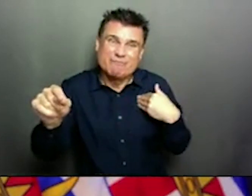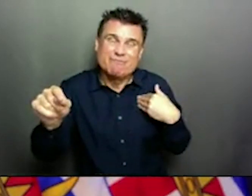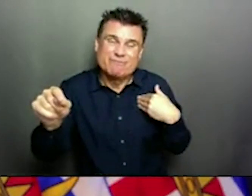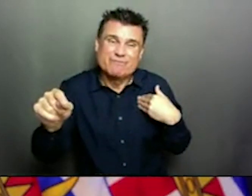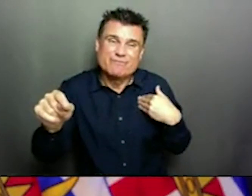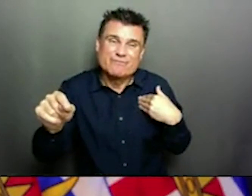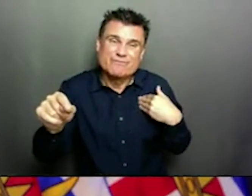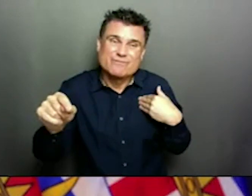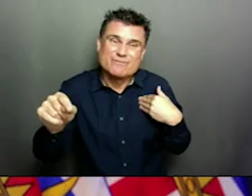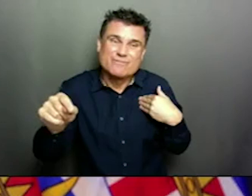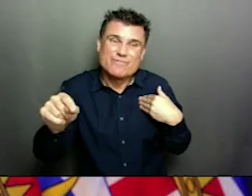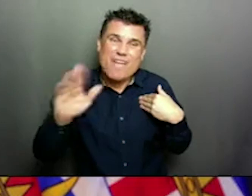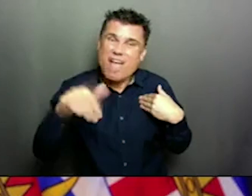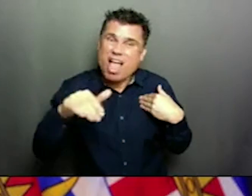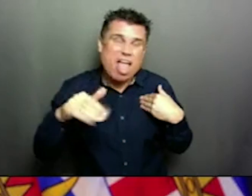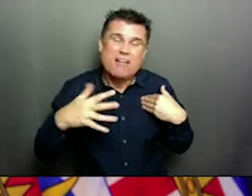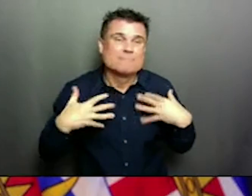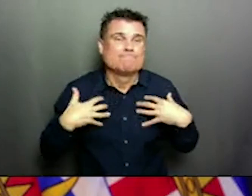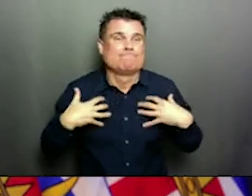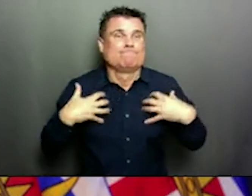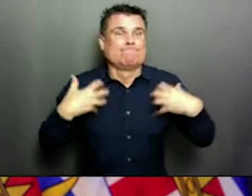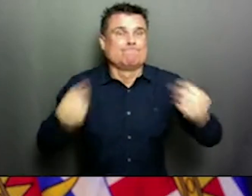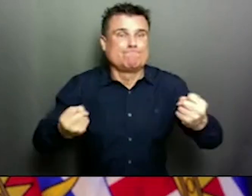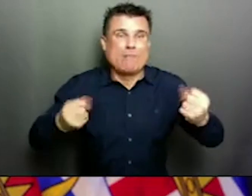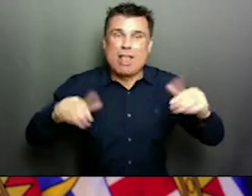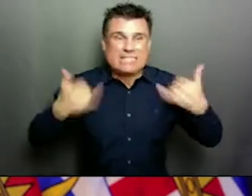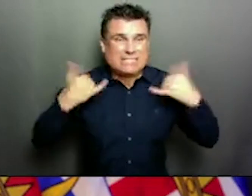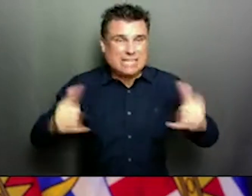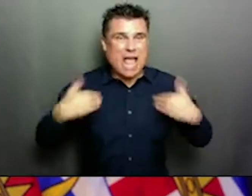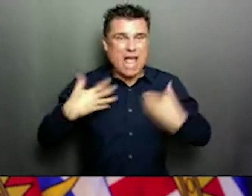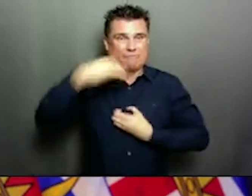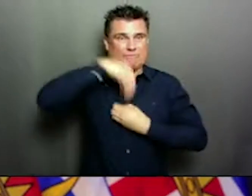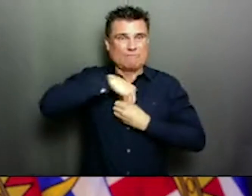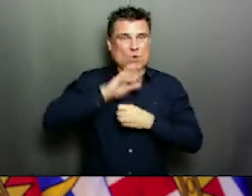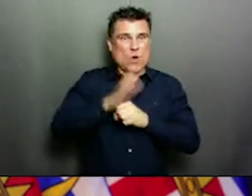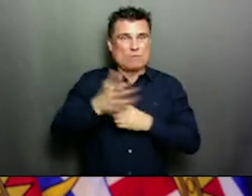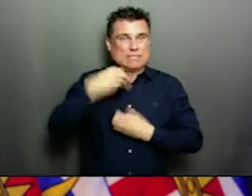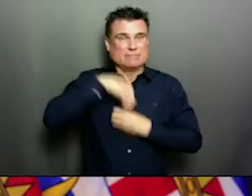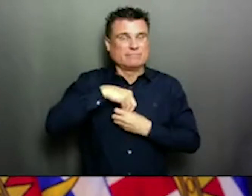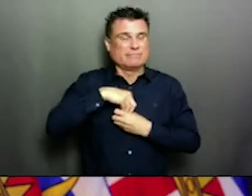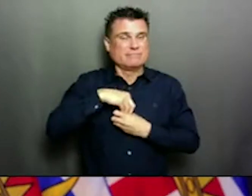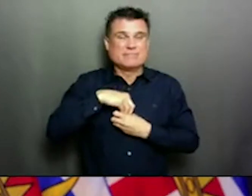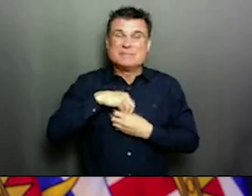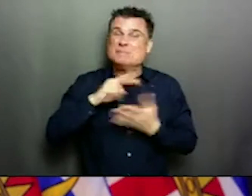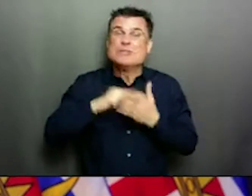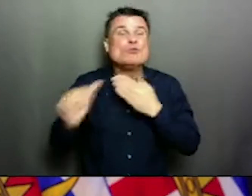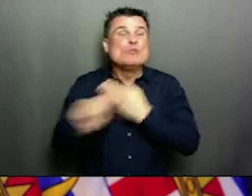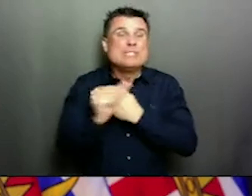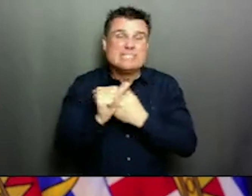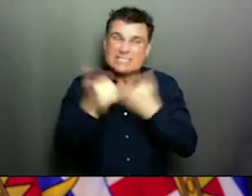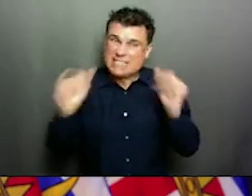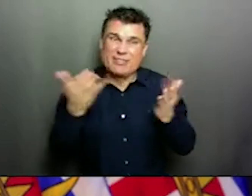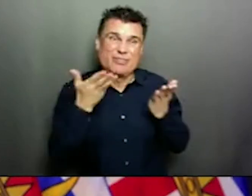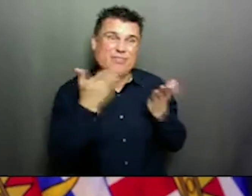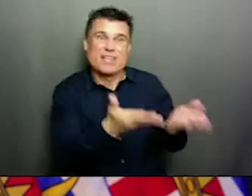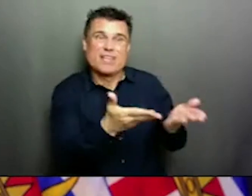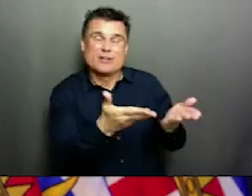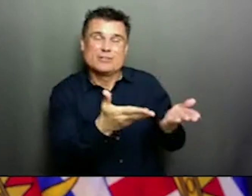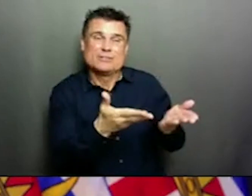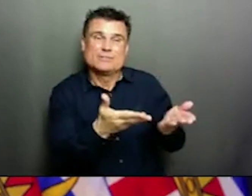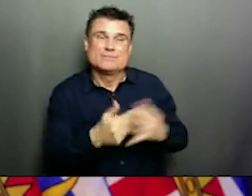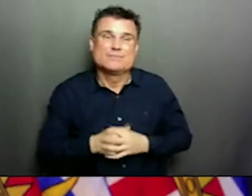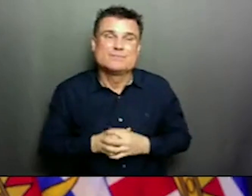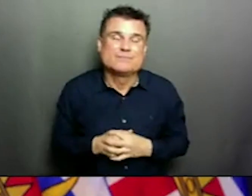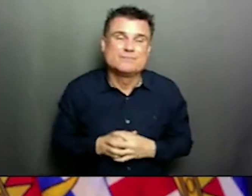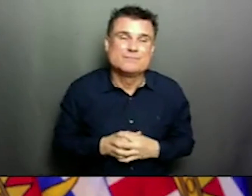recovery period for COVID, so they are still at risk. And that is what we're facing right now. Why it is